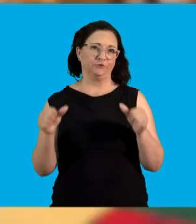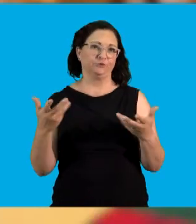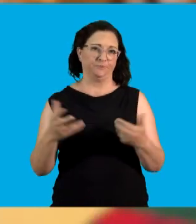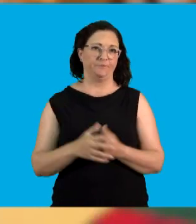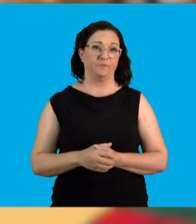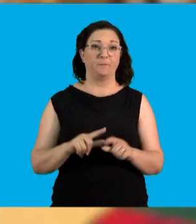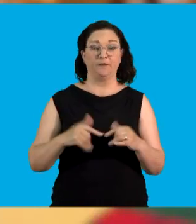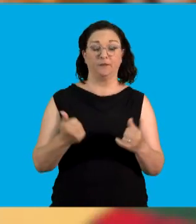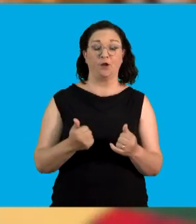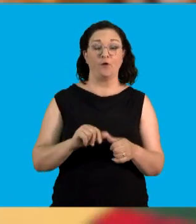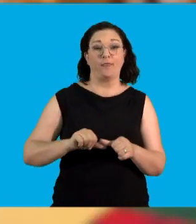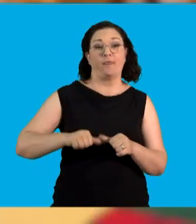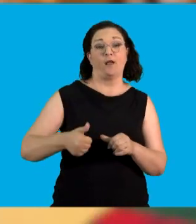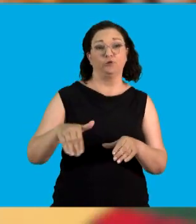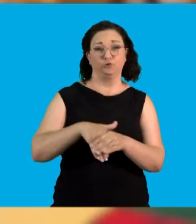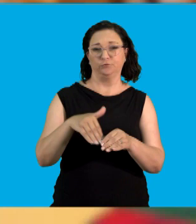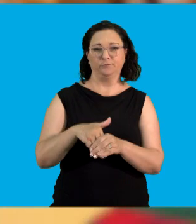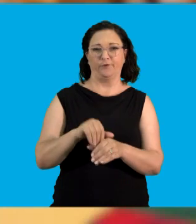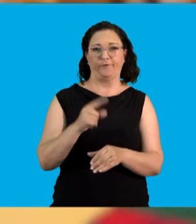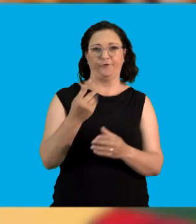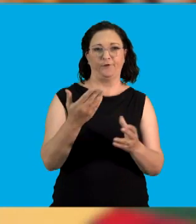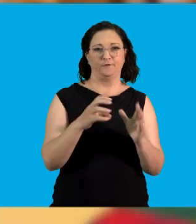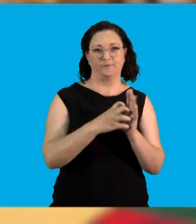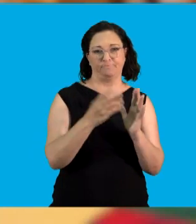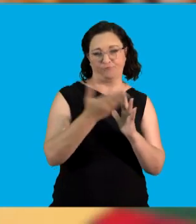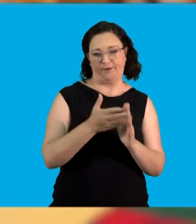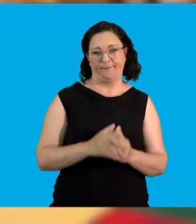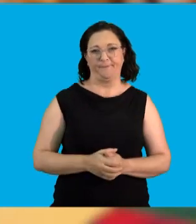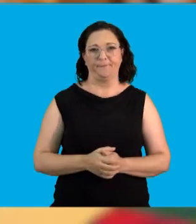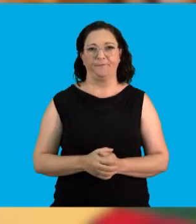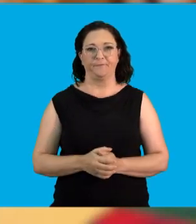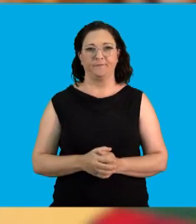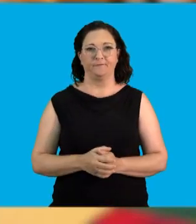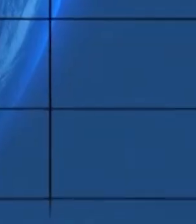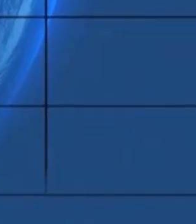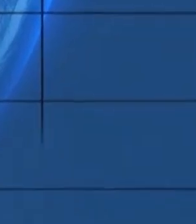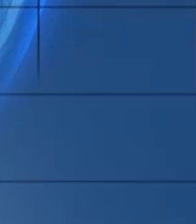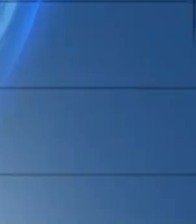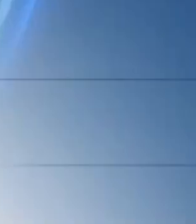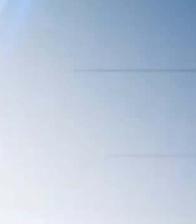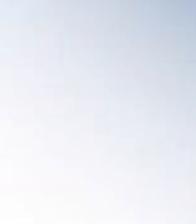move on to our next concept, let's just quickly go for an ad break, and I will see you just after this.